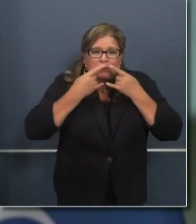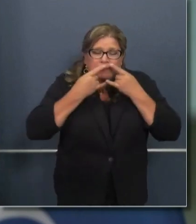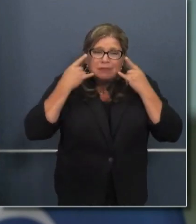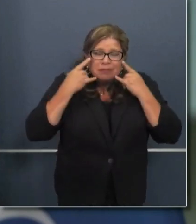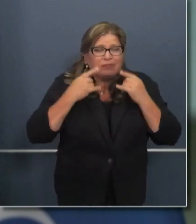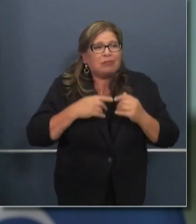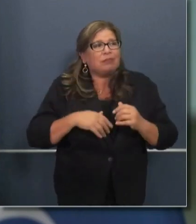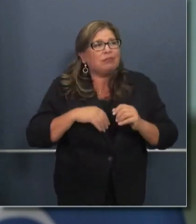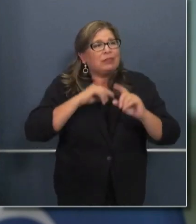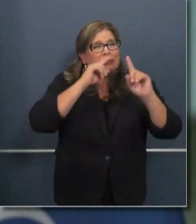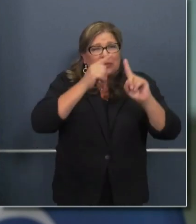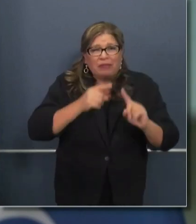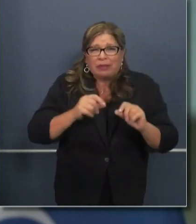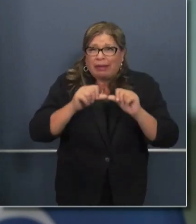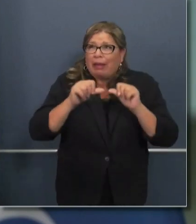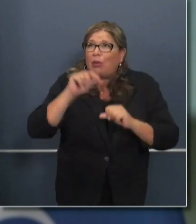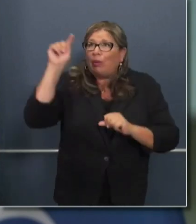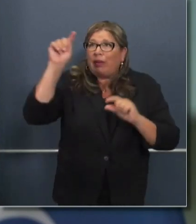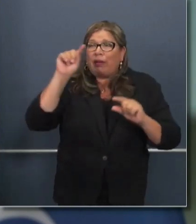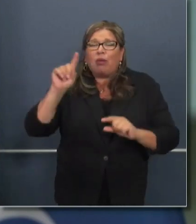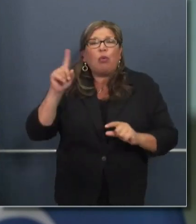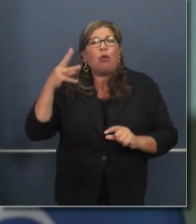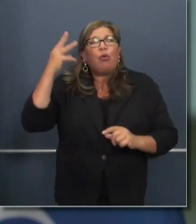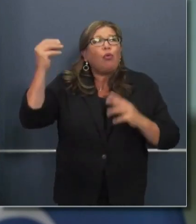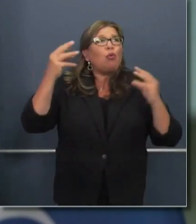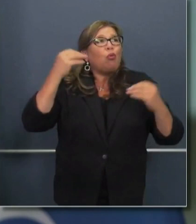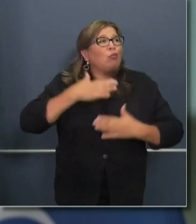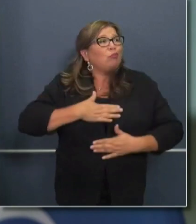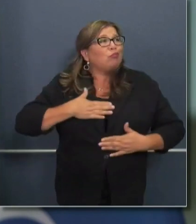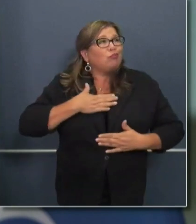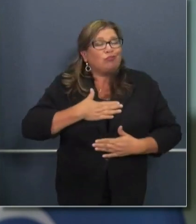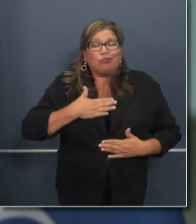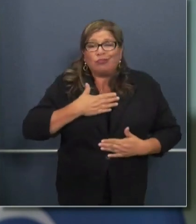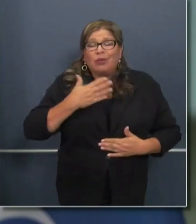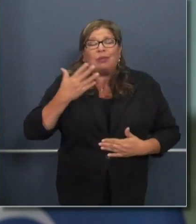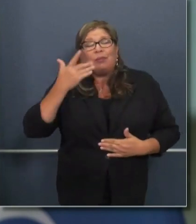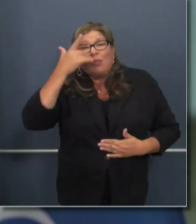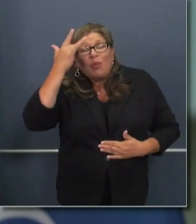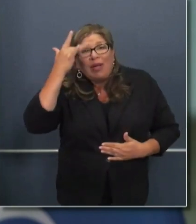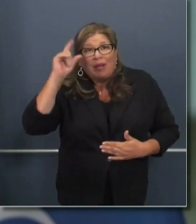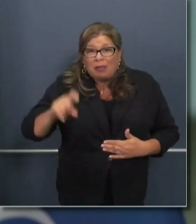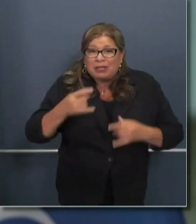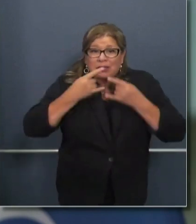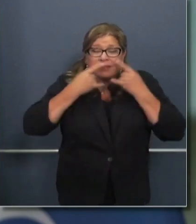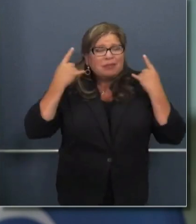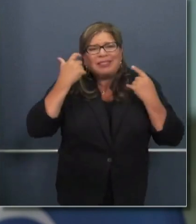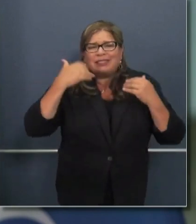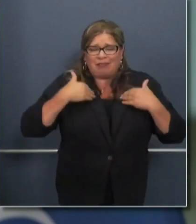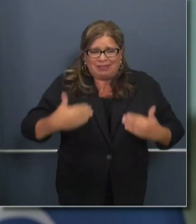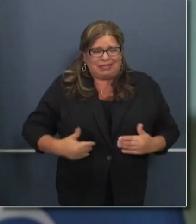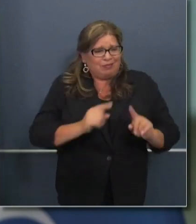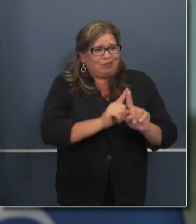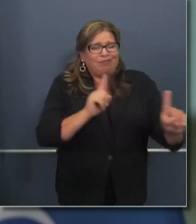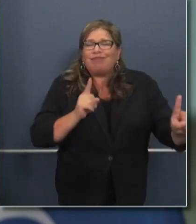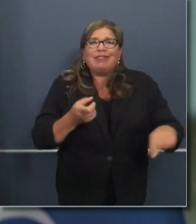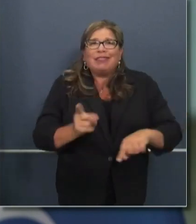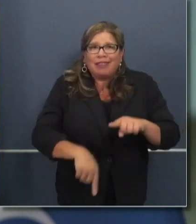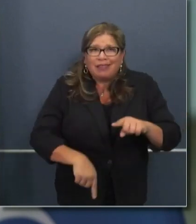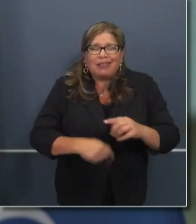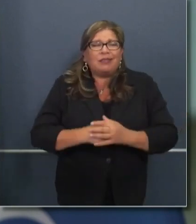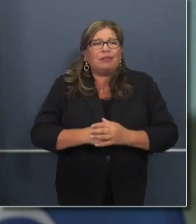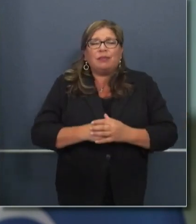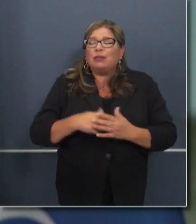and areas where you may be recreating but otherwise cannot practice social distancing, physical distancing,